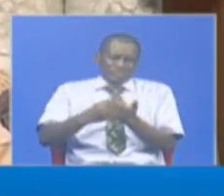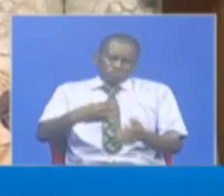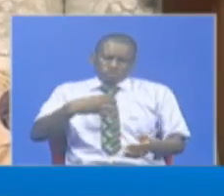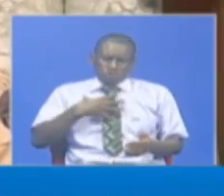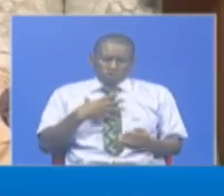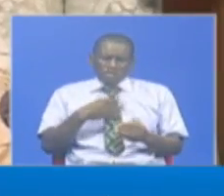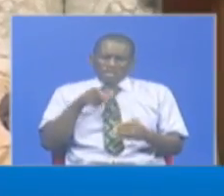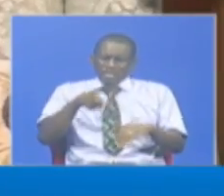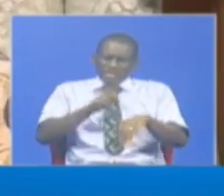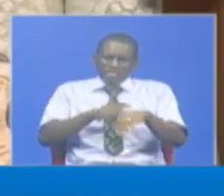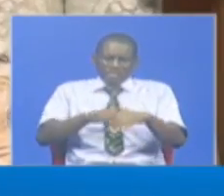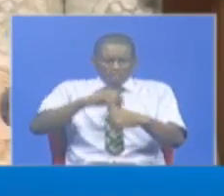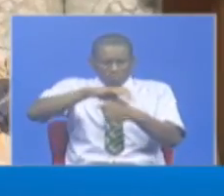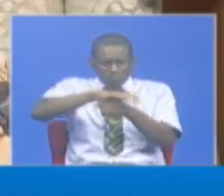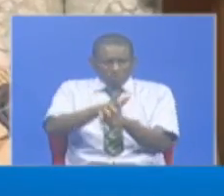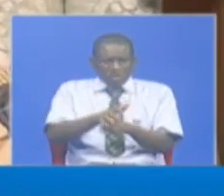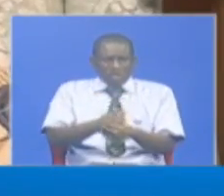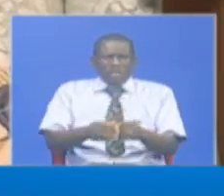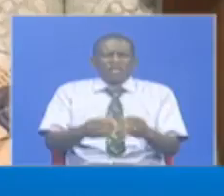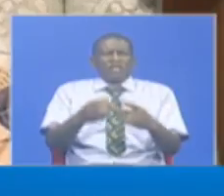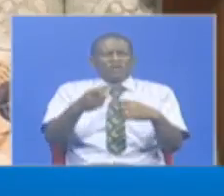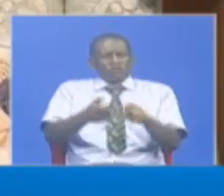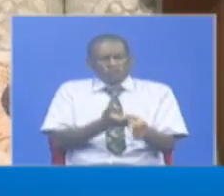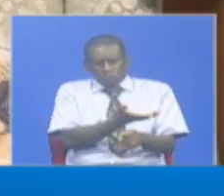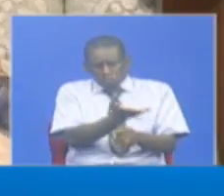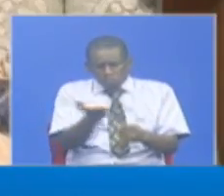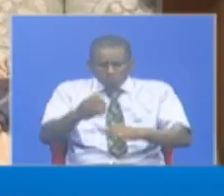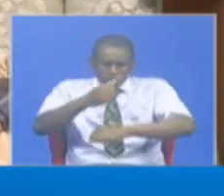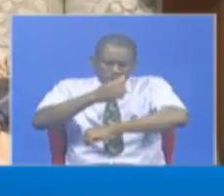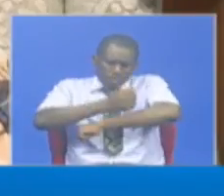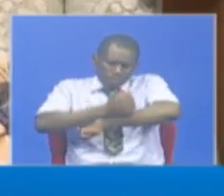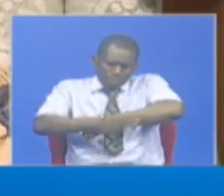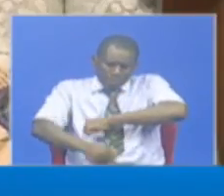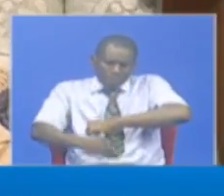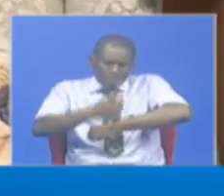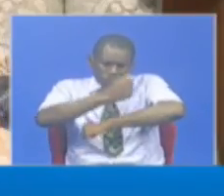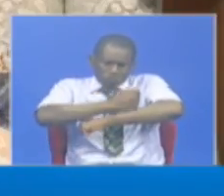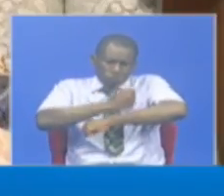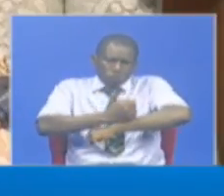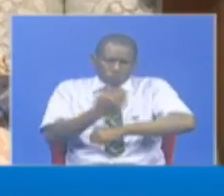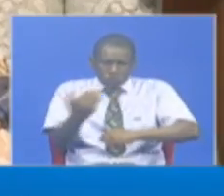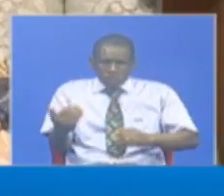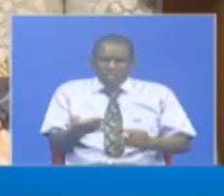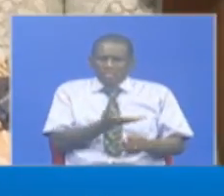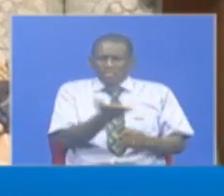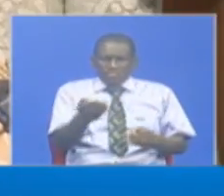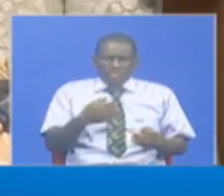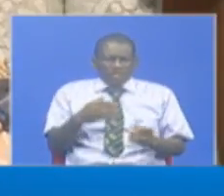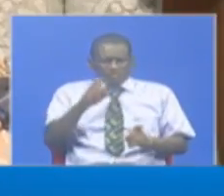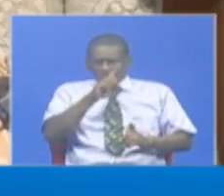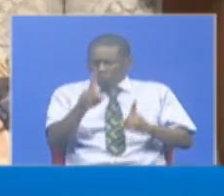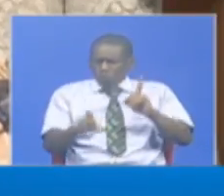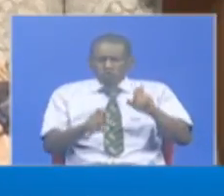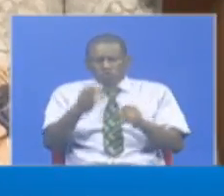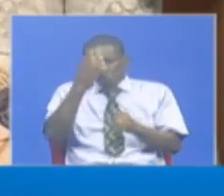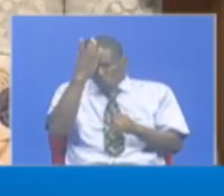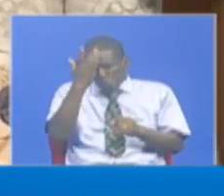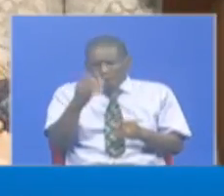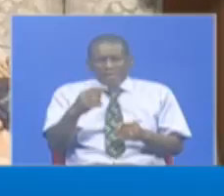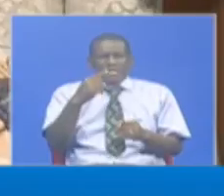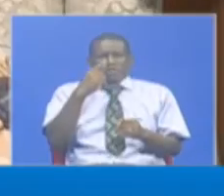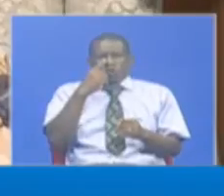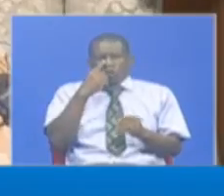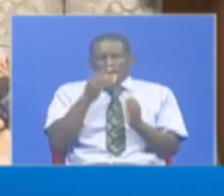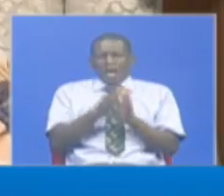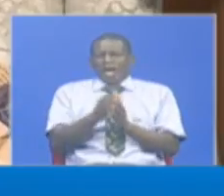this time of crisis, right from those who are primary and below. They are having questions, why are they home, and maybe they